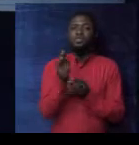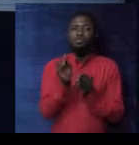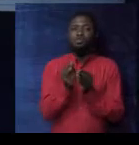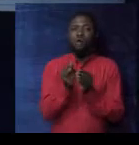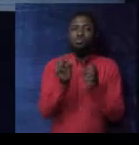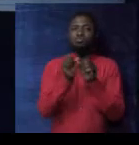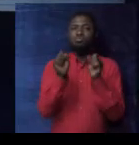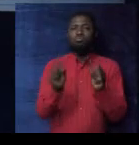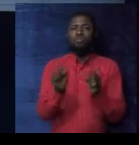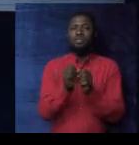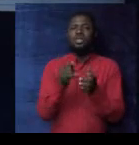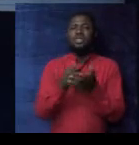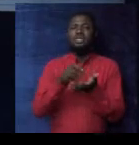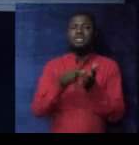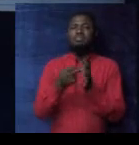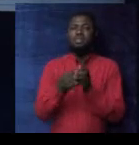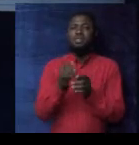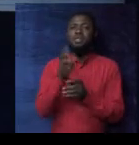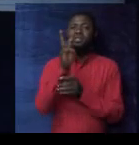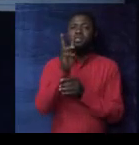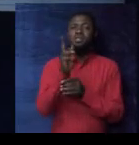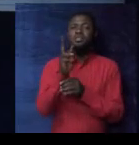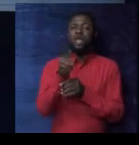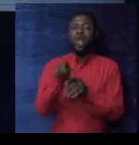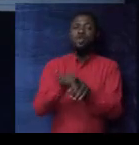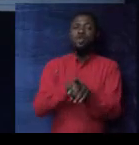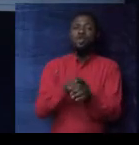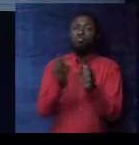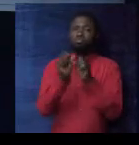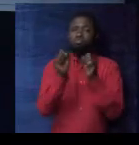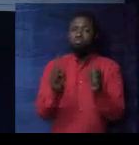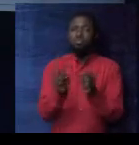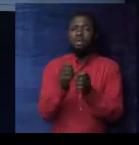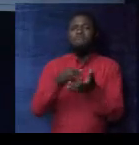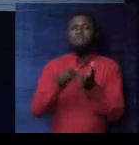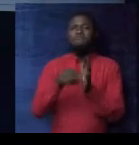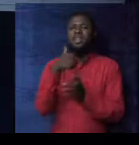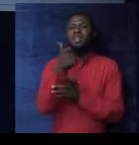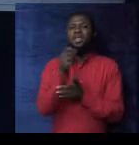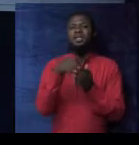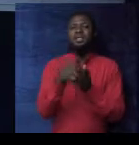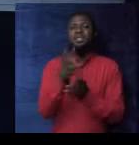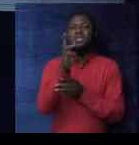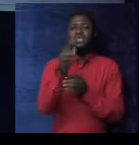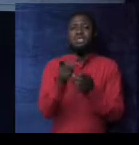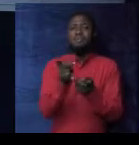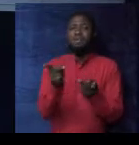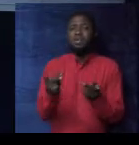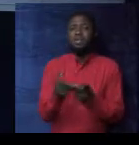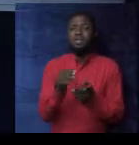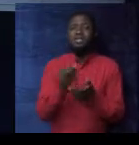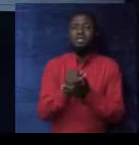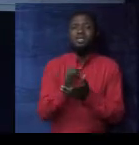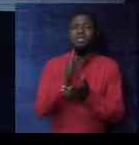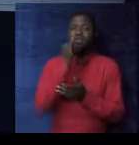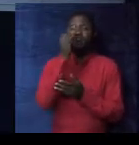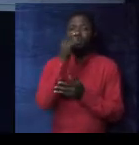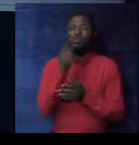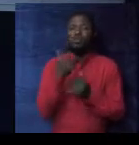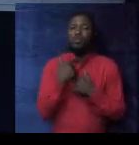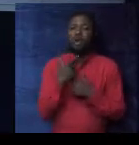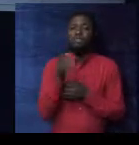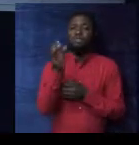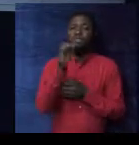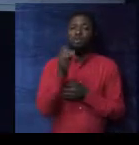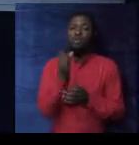mean 6 small squares. It means 6 long strips of 10 squares. That is 10 in 6 places. That is what this 6 means. And that's why